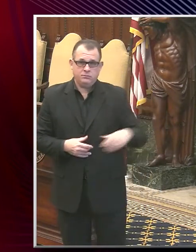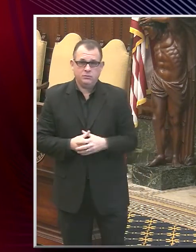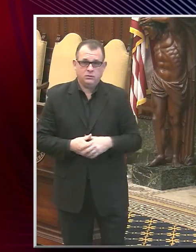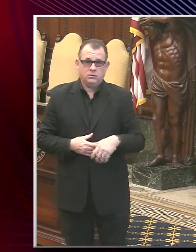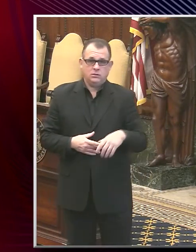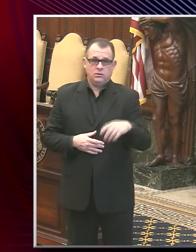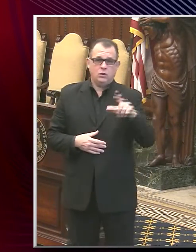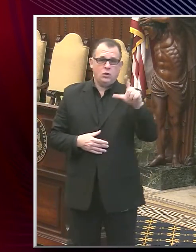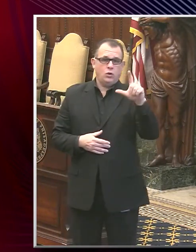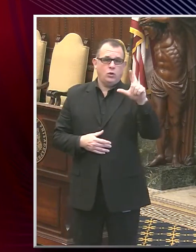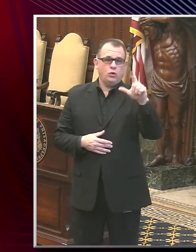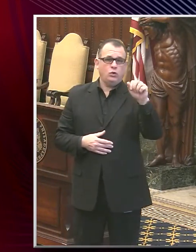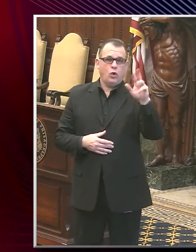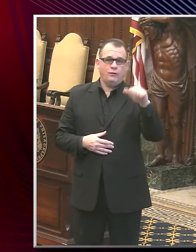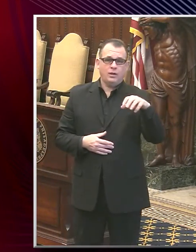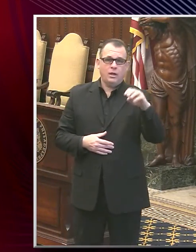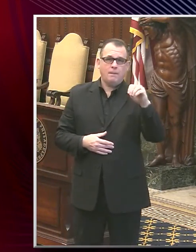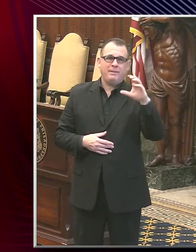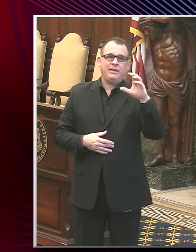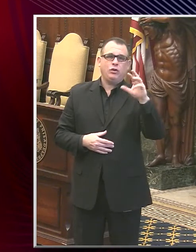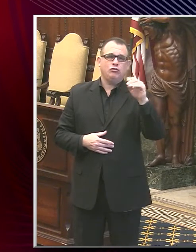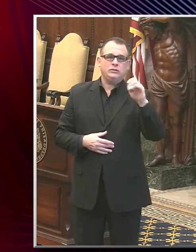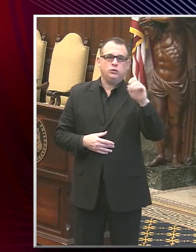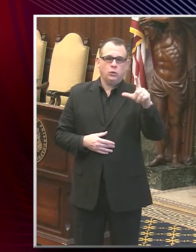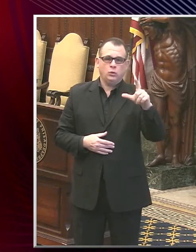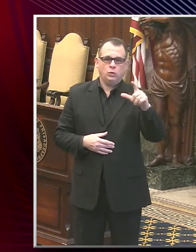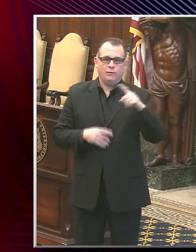now to Laura McChrystal of the Inquirer.